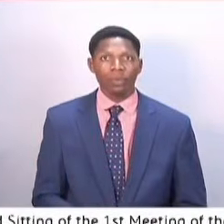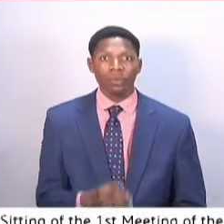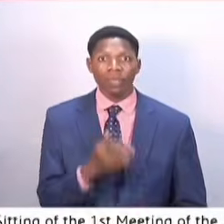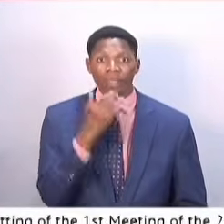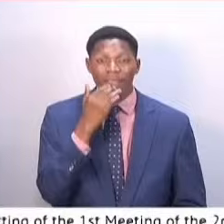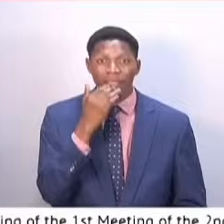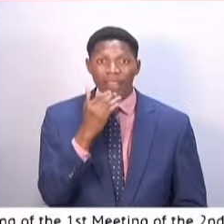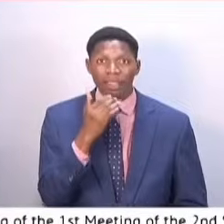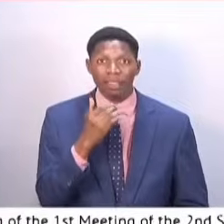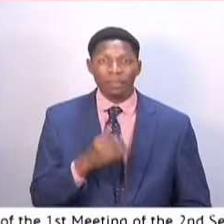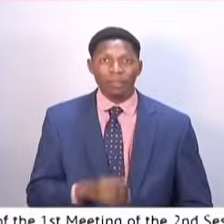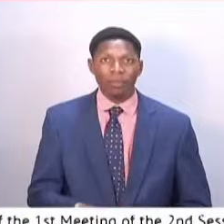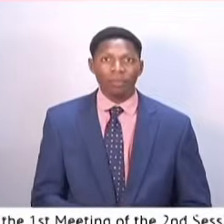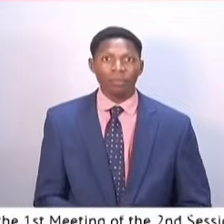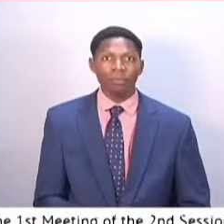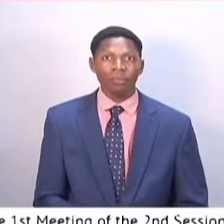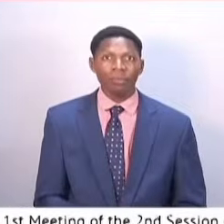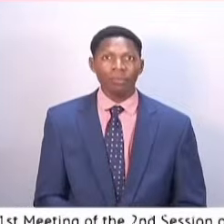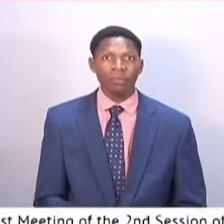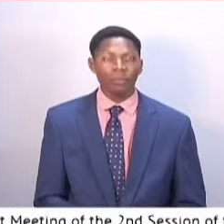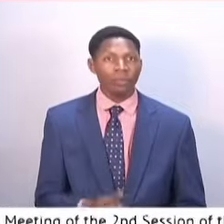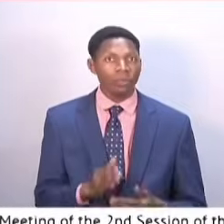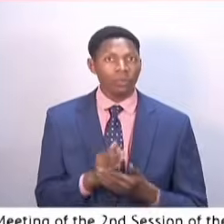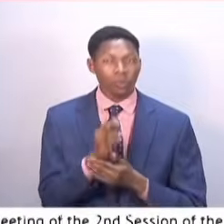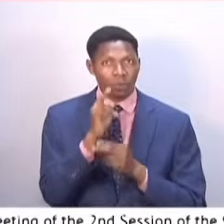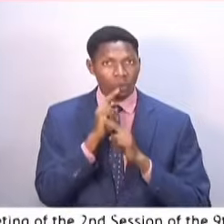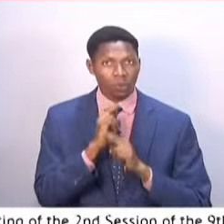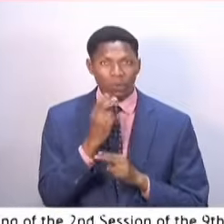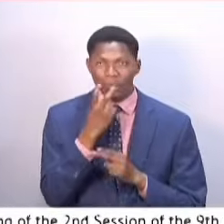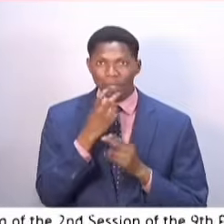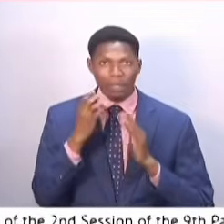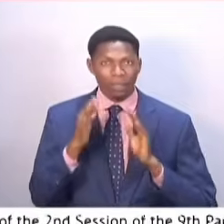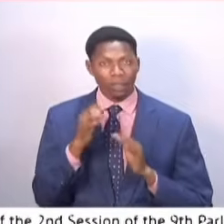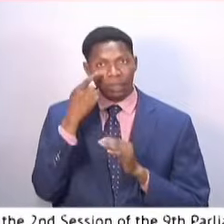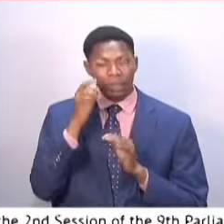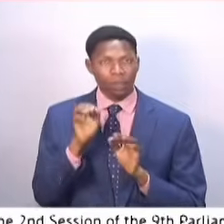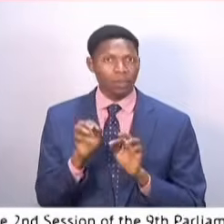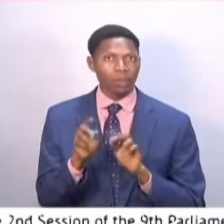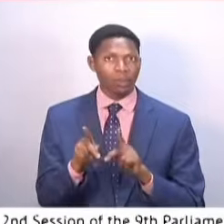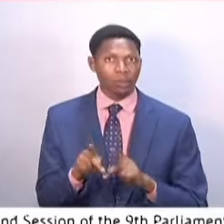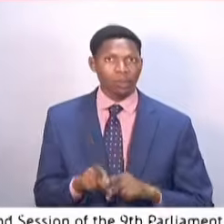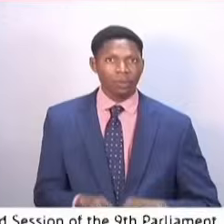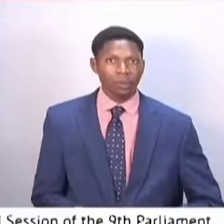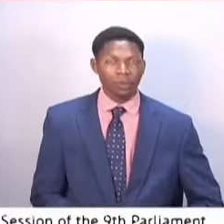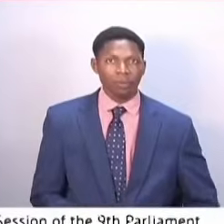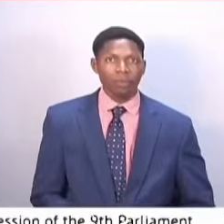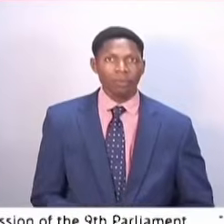Thank you very much, Right Honorable Speaker, for the opportunity.